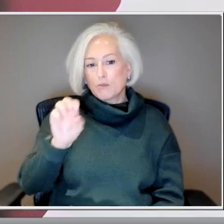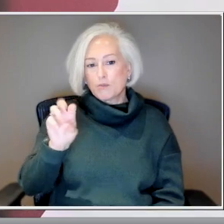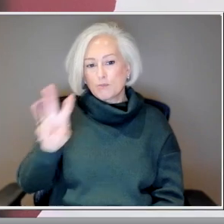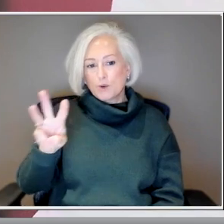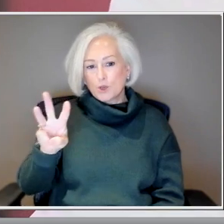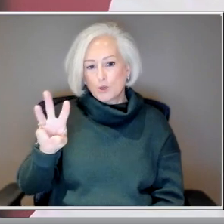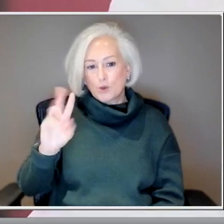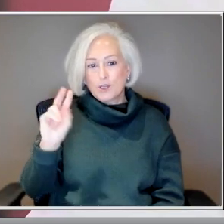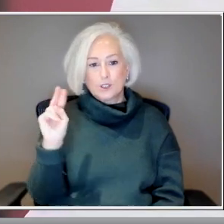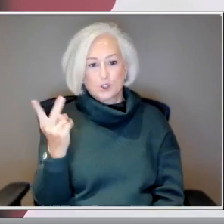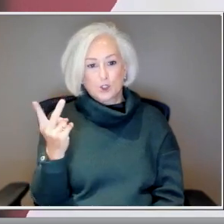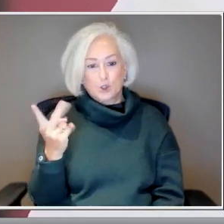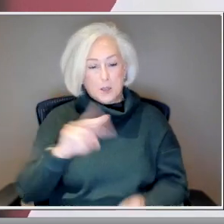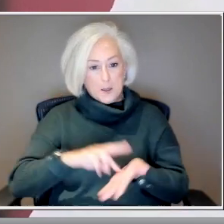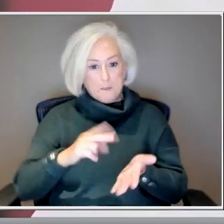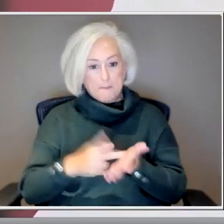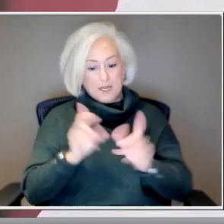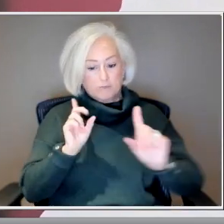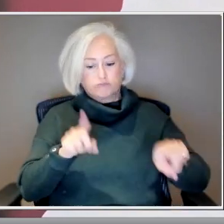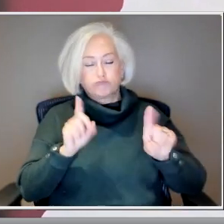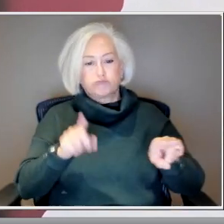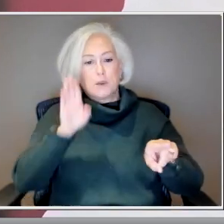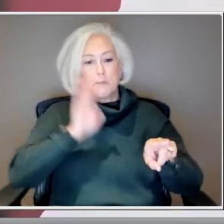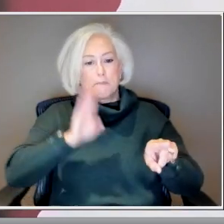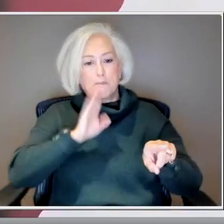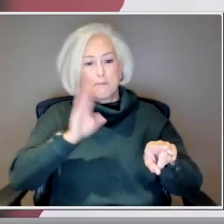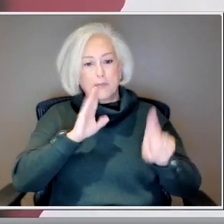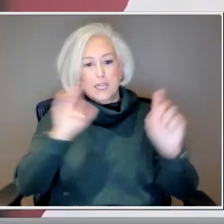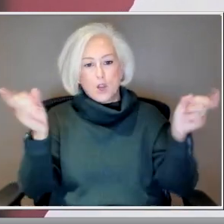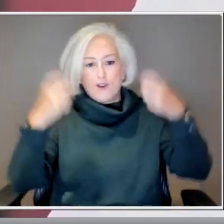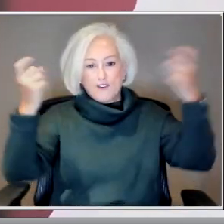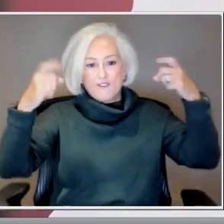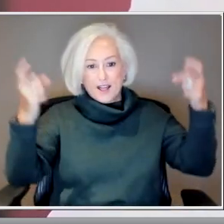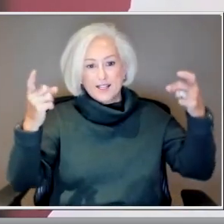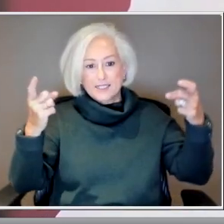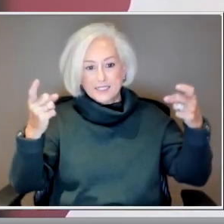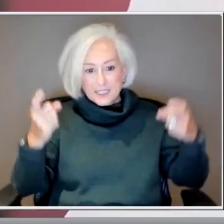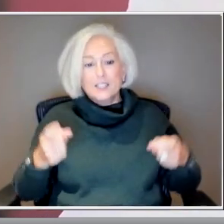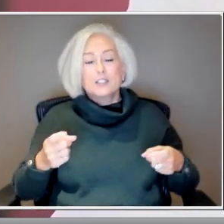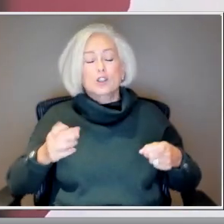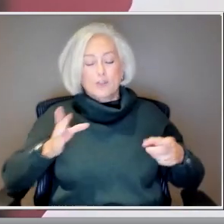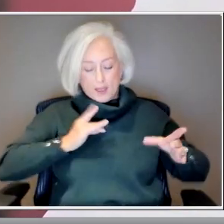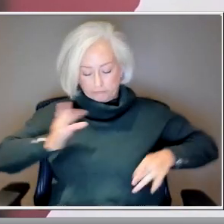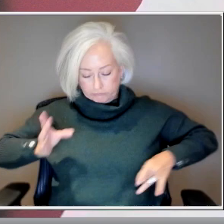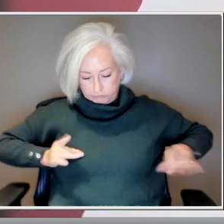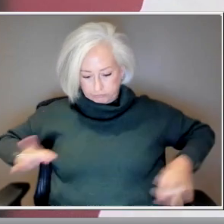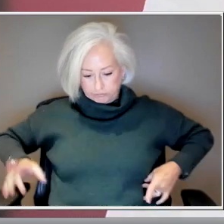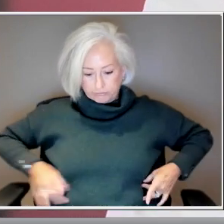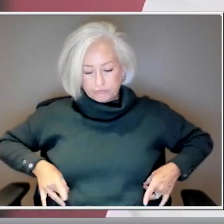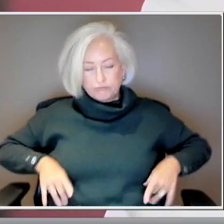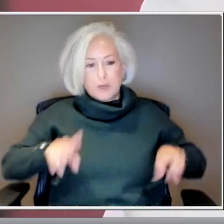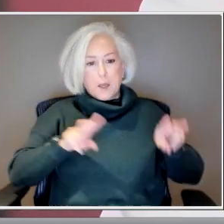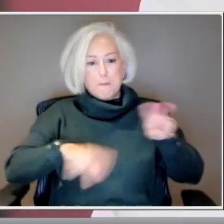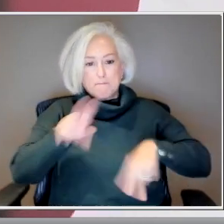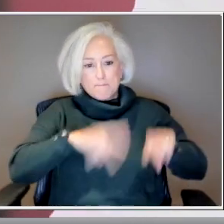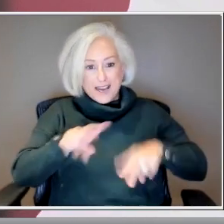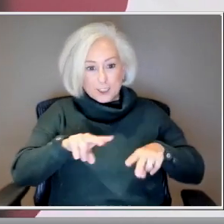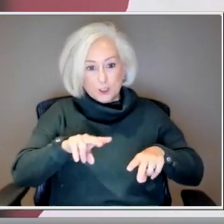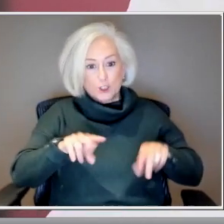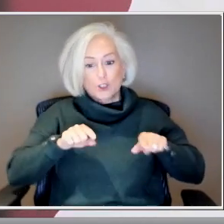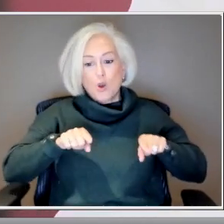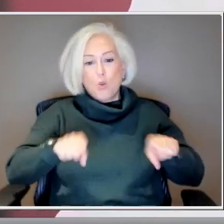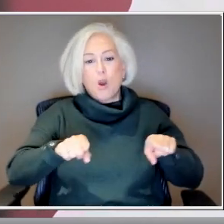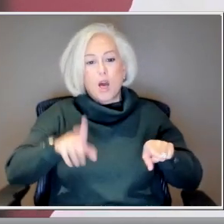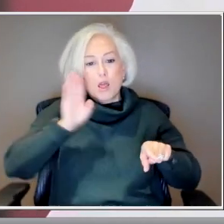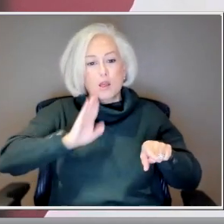they monitored them for 48 hours with the EKG while they were drinking. And with the drinking, they noticed that their heart rate was going on, and they were